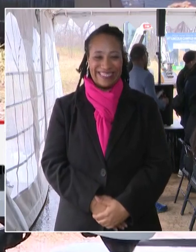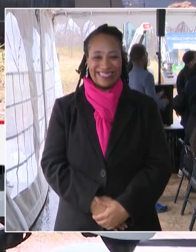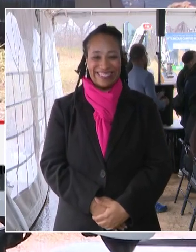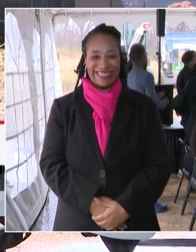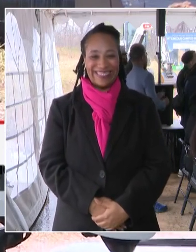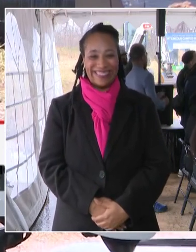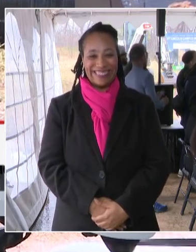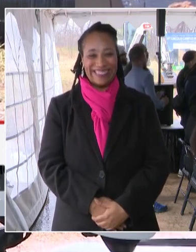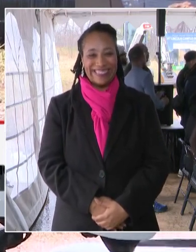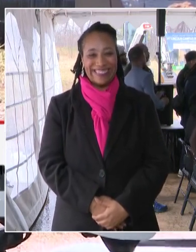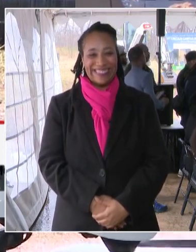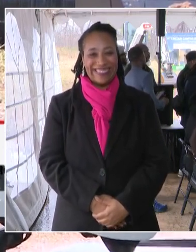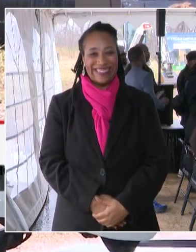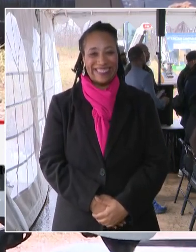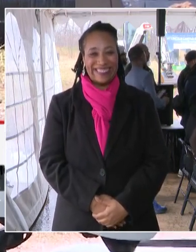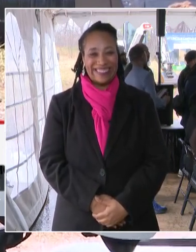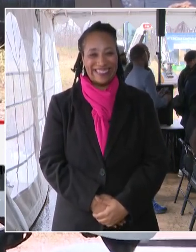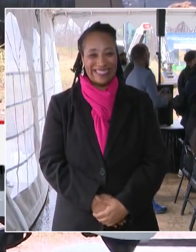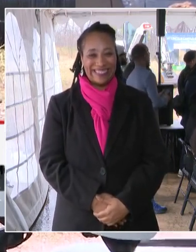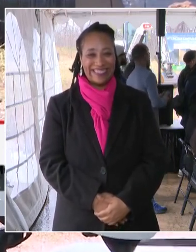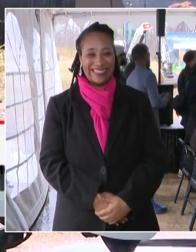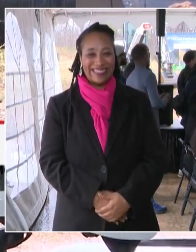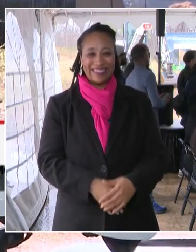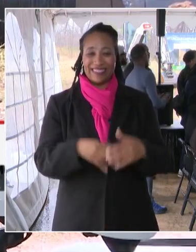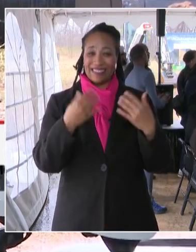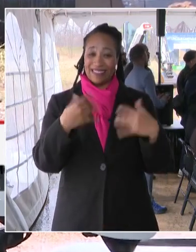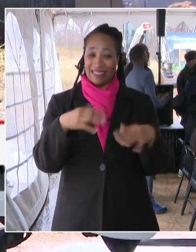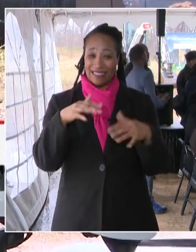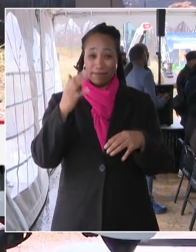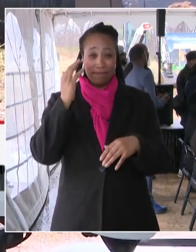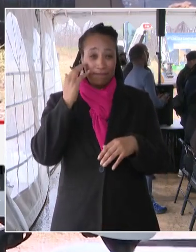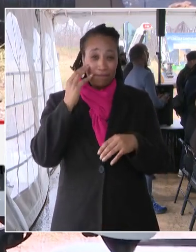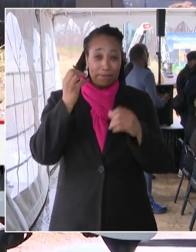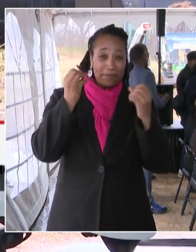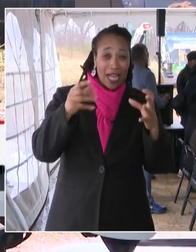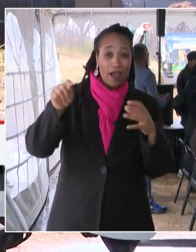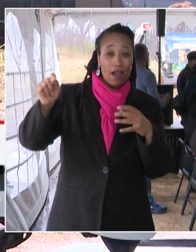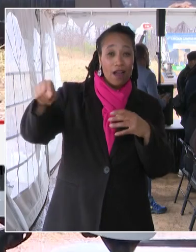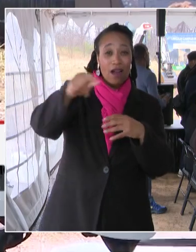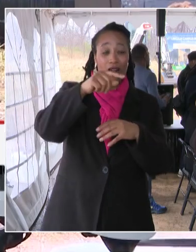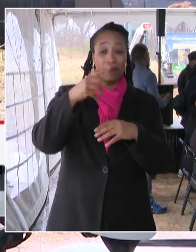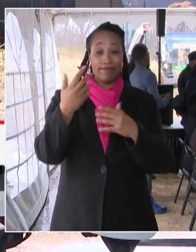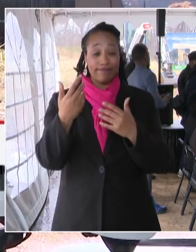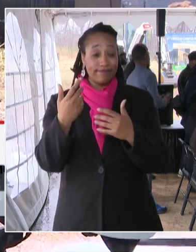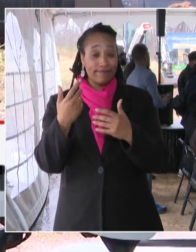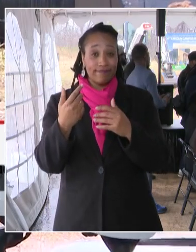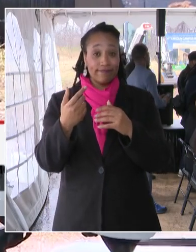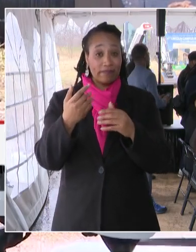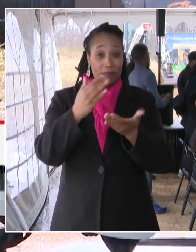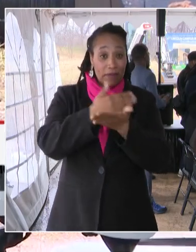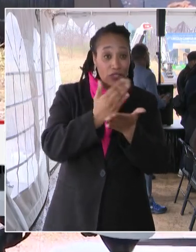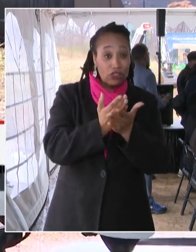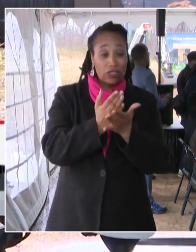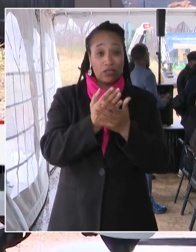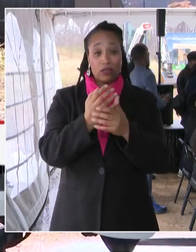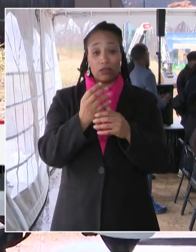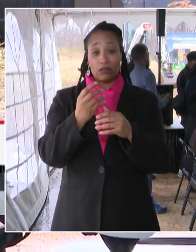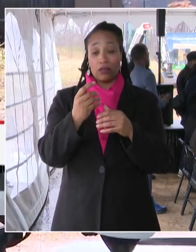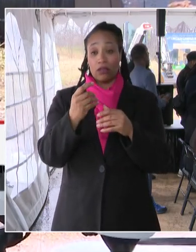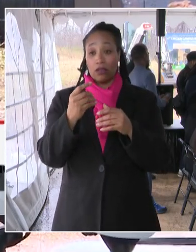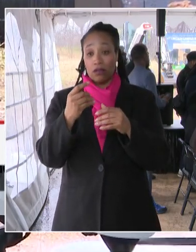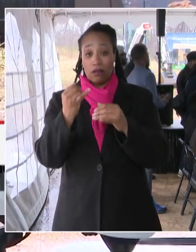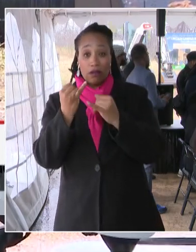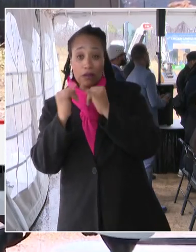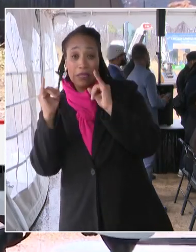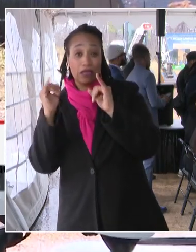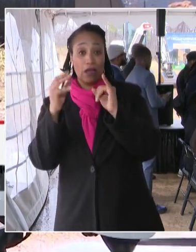With unprecedented threats to the District of Columbia's budget and our autonomy, thank you for your leadership, navigating